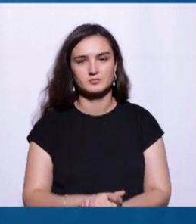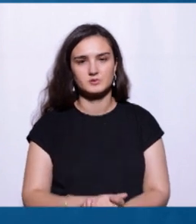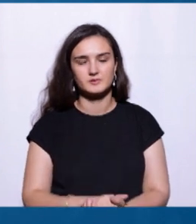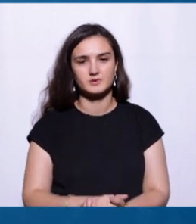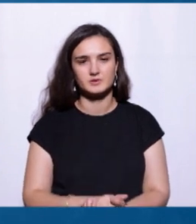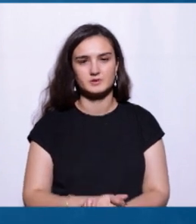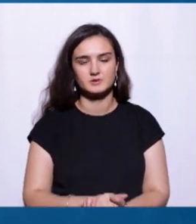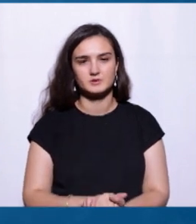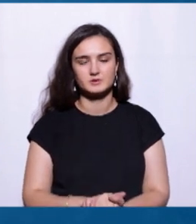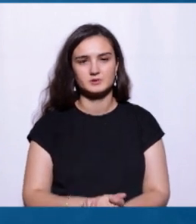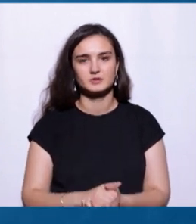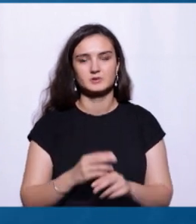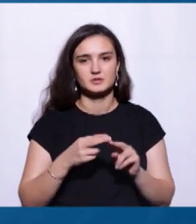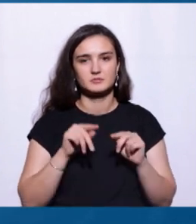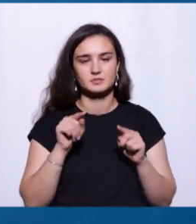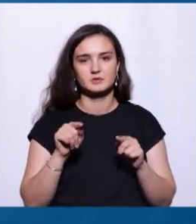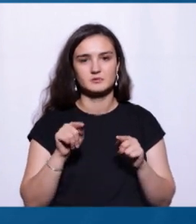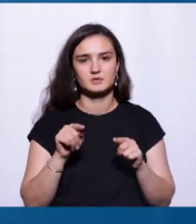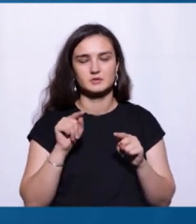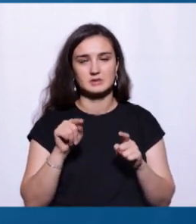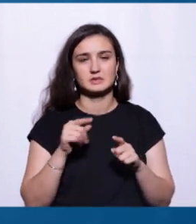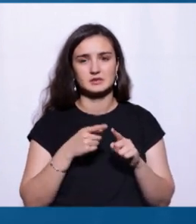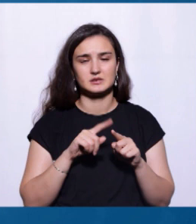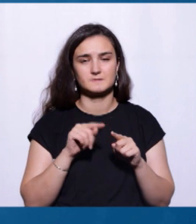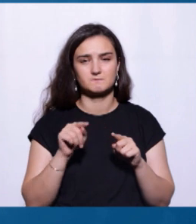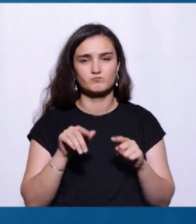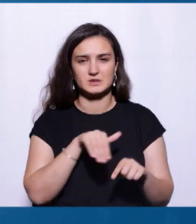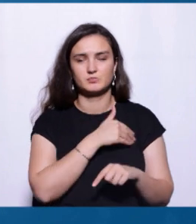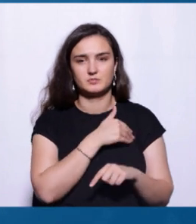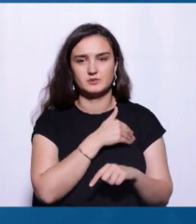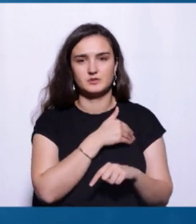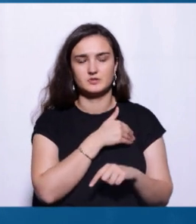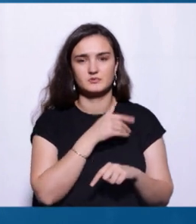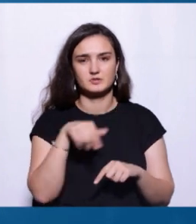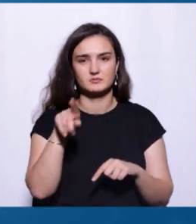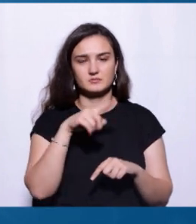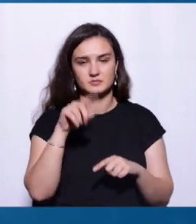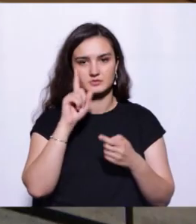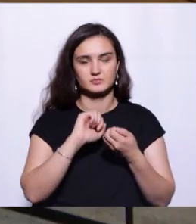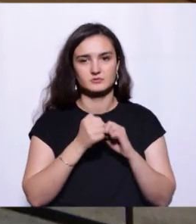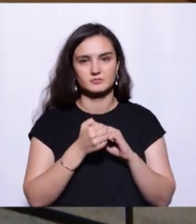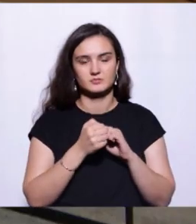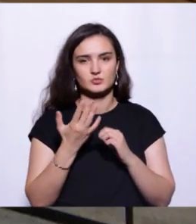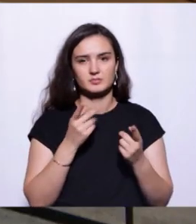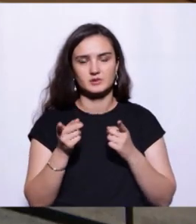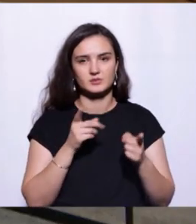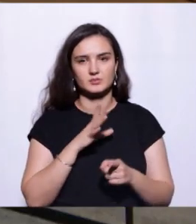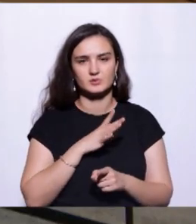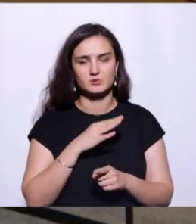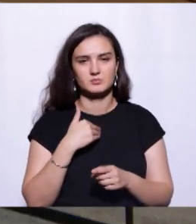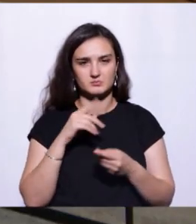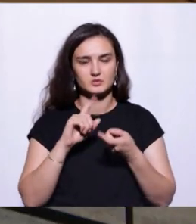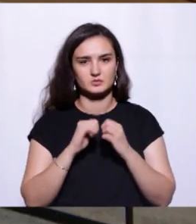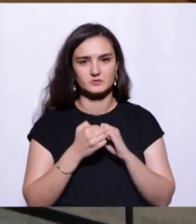is very easy. We mentioned a device that takes temperature. Do you remember, Mr. Carter, which one was that? I do,